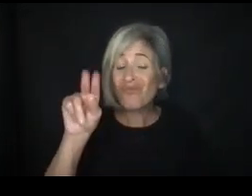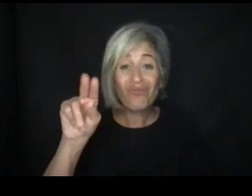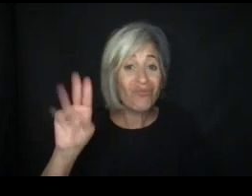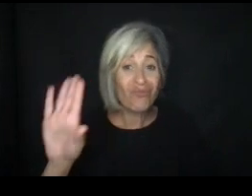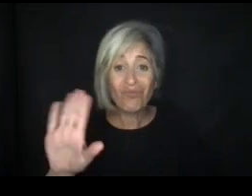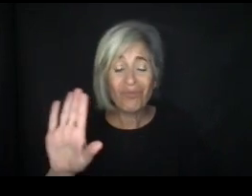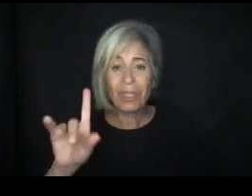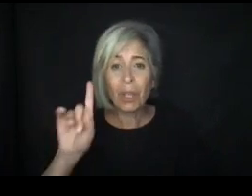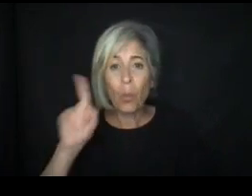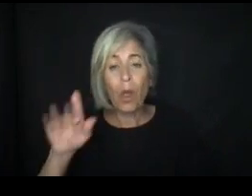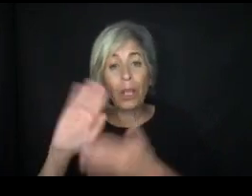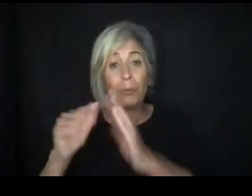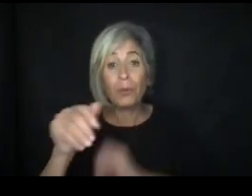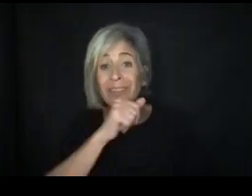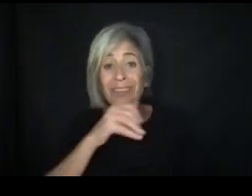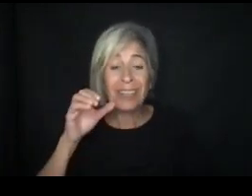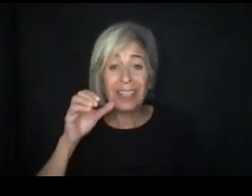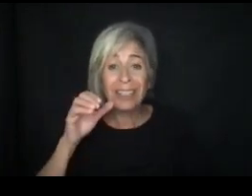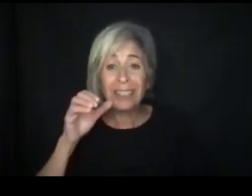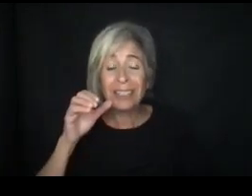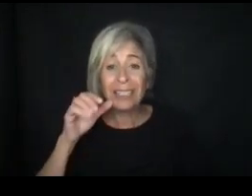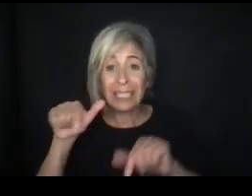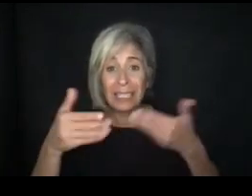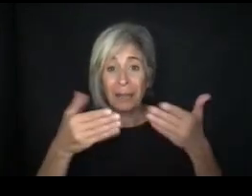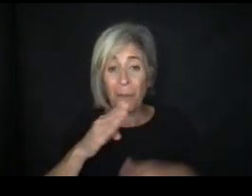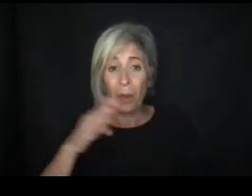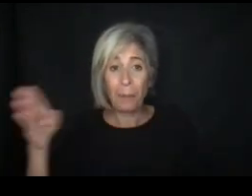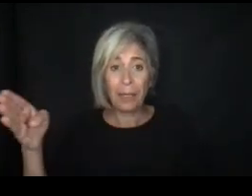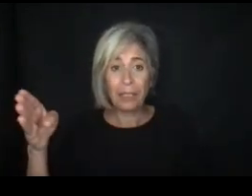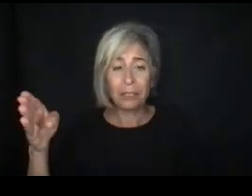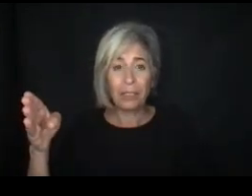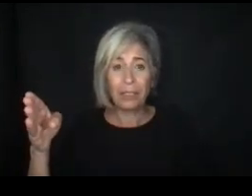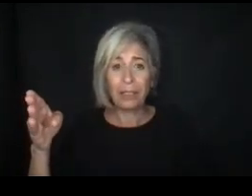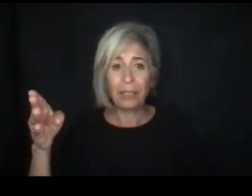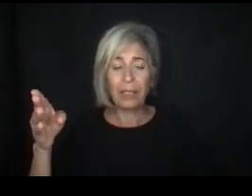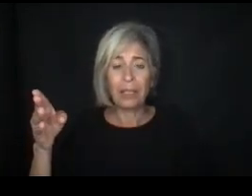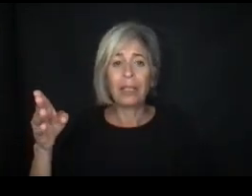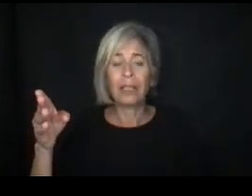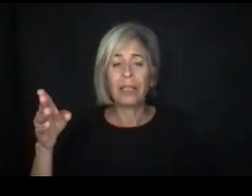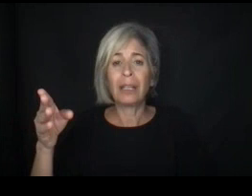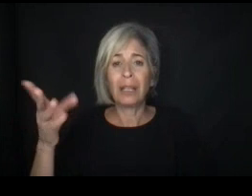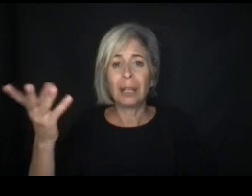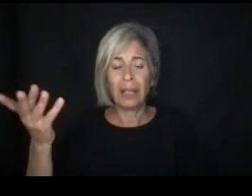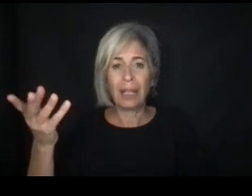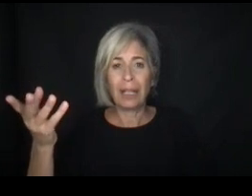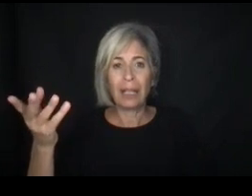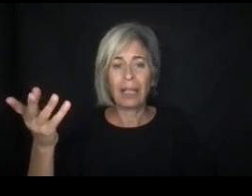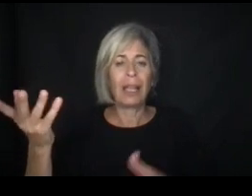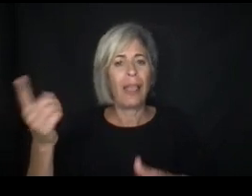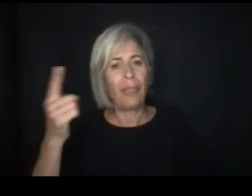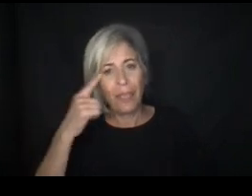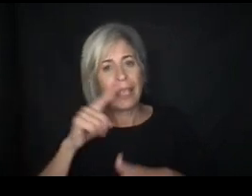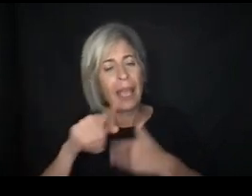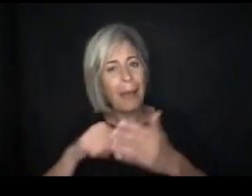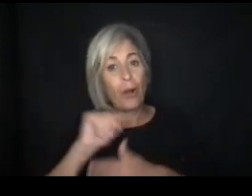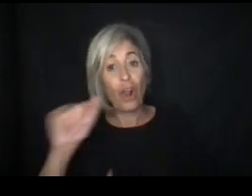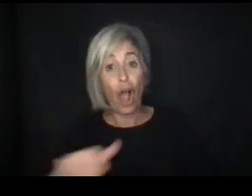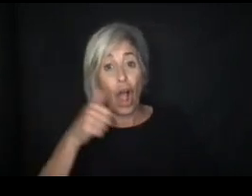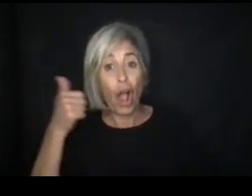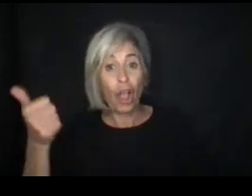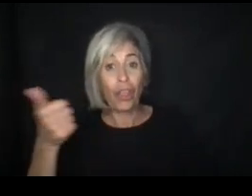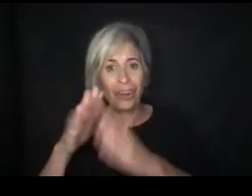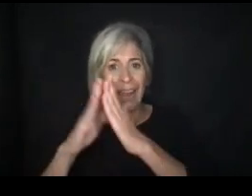senior community in this, in Boynton, which is Boynton Bay. So let's think about other housing